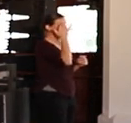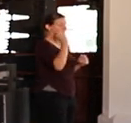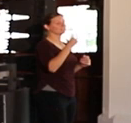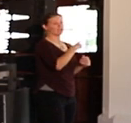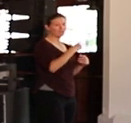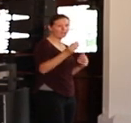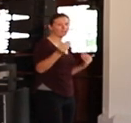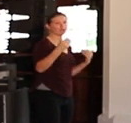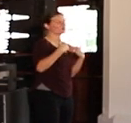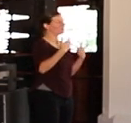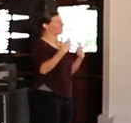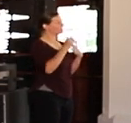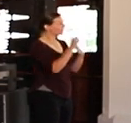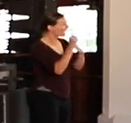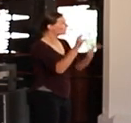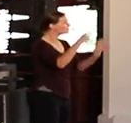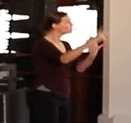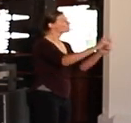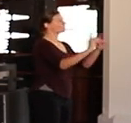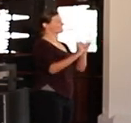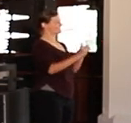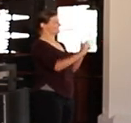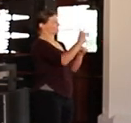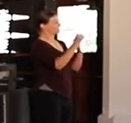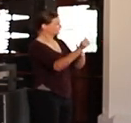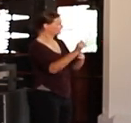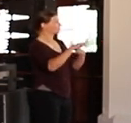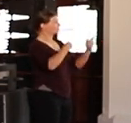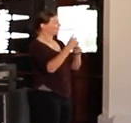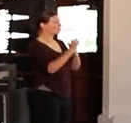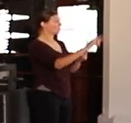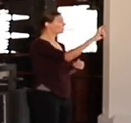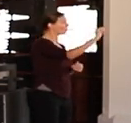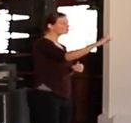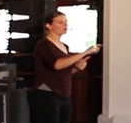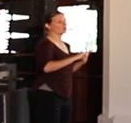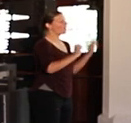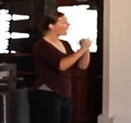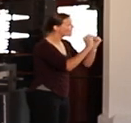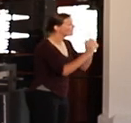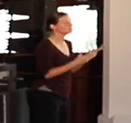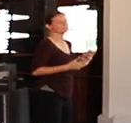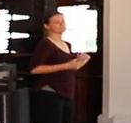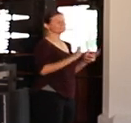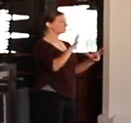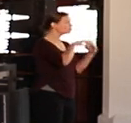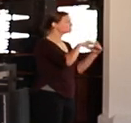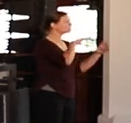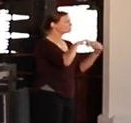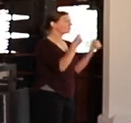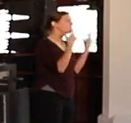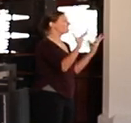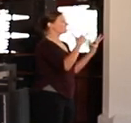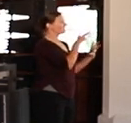And we have catalyst programs and all kinds of leadership, resident assistants, athletes, everything. Get involved in the life